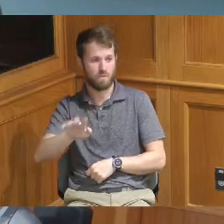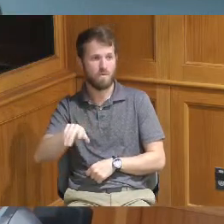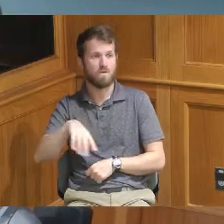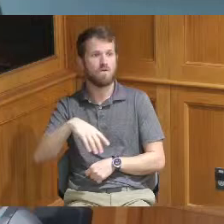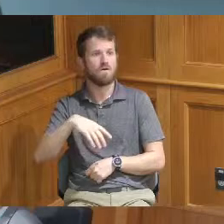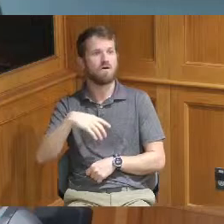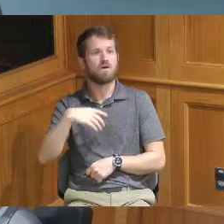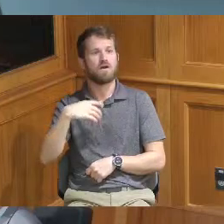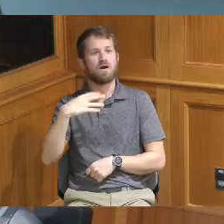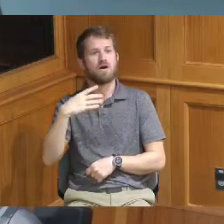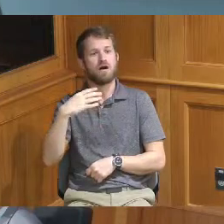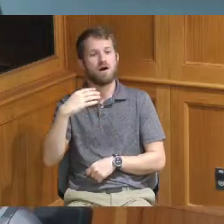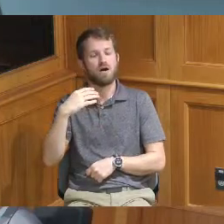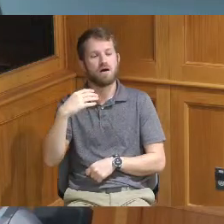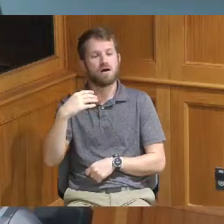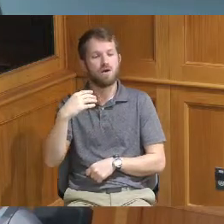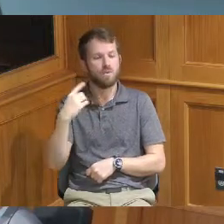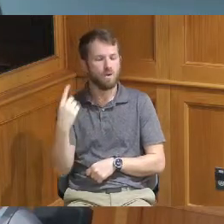we always